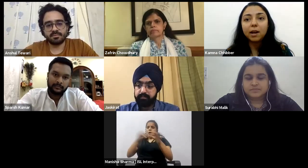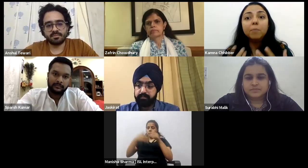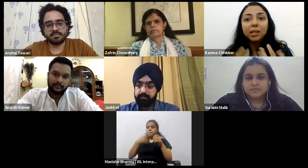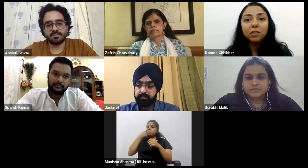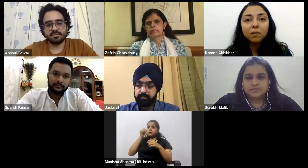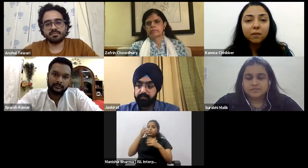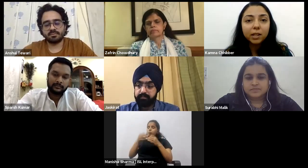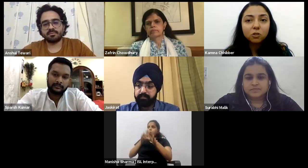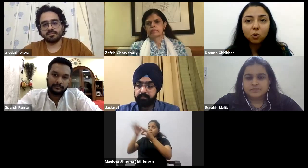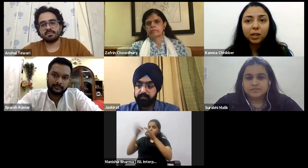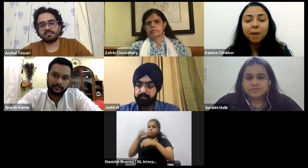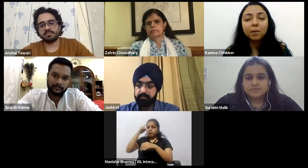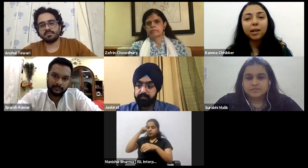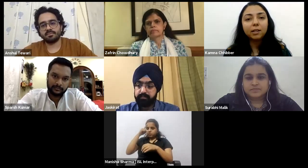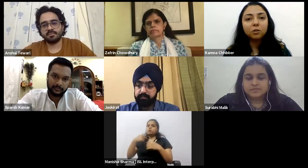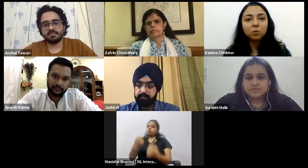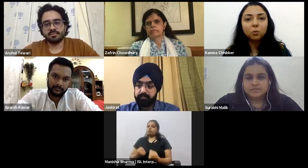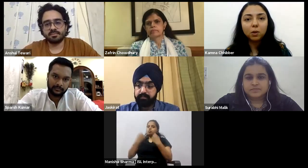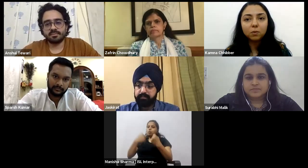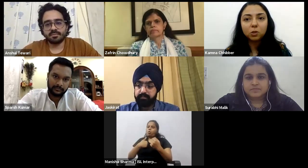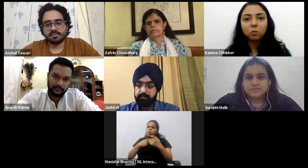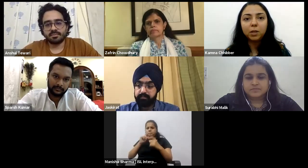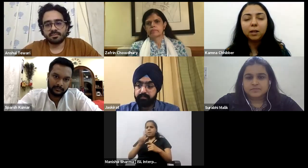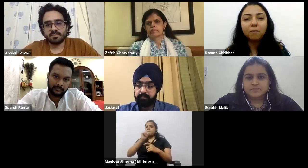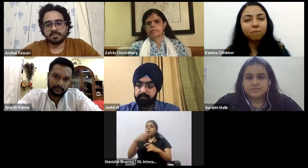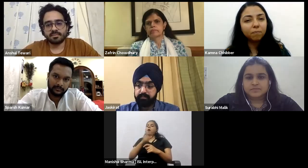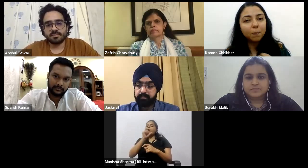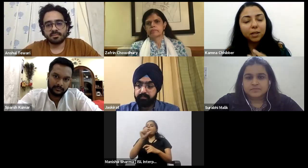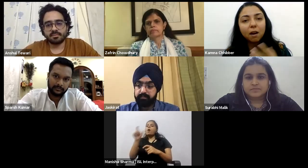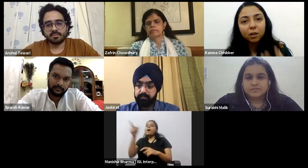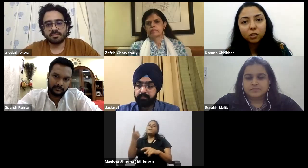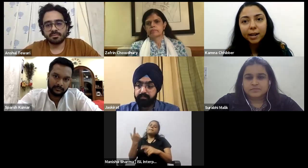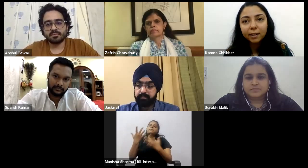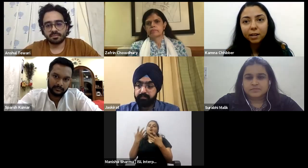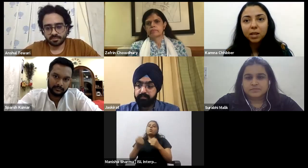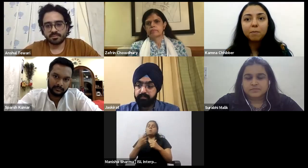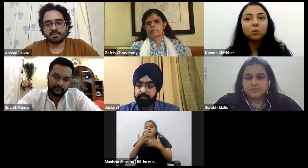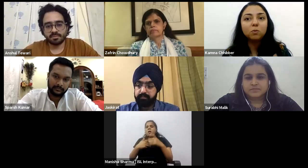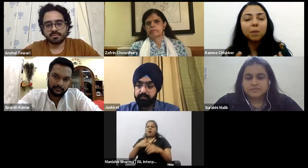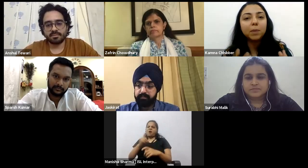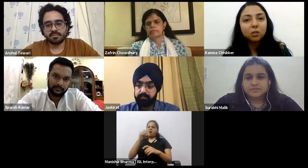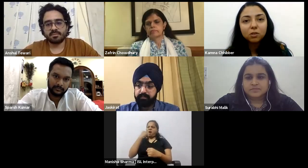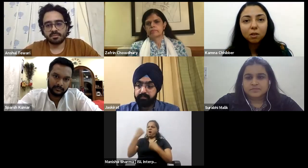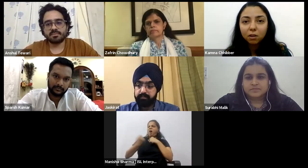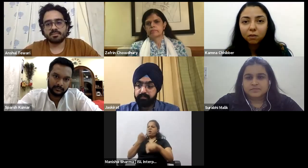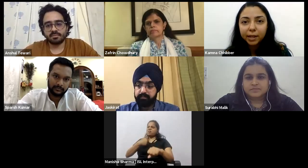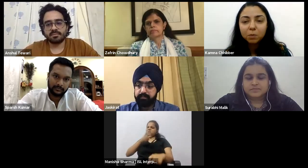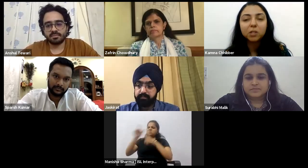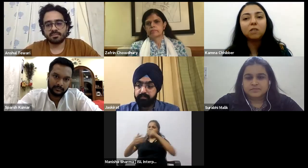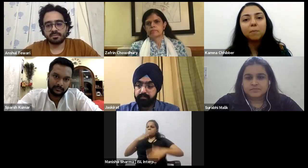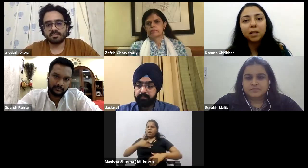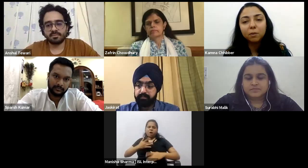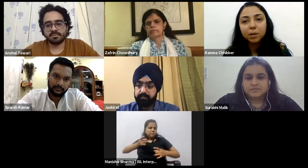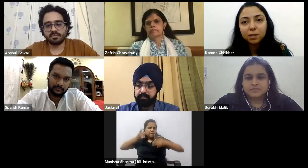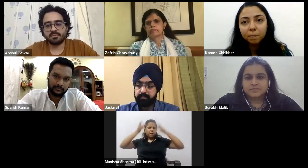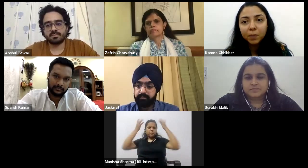that I believe in very, very strongly, I'm likely to use words which could be a bit harsh at times. I may lose my patience a lot of times, especially